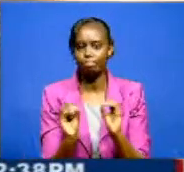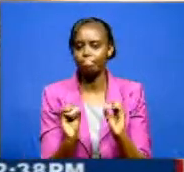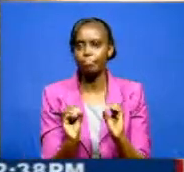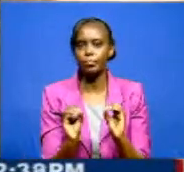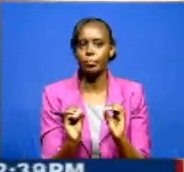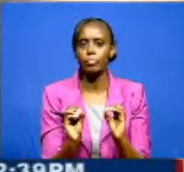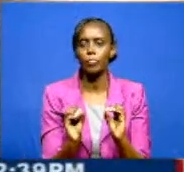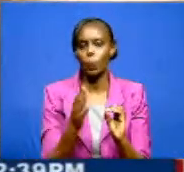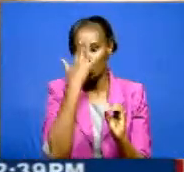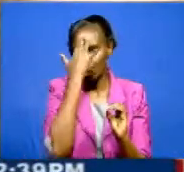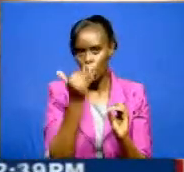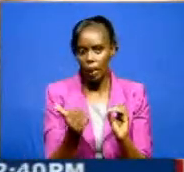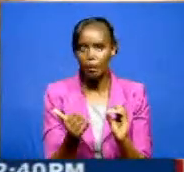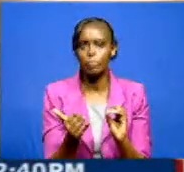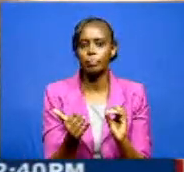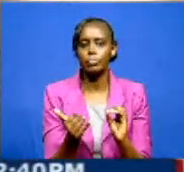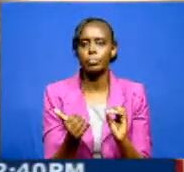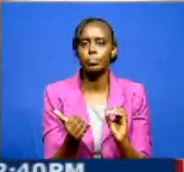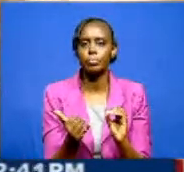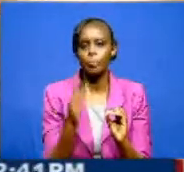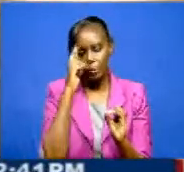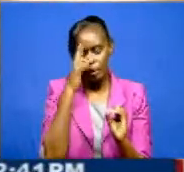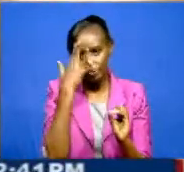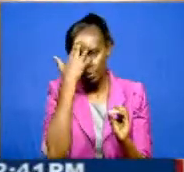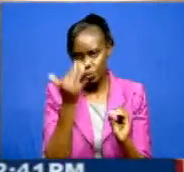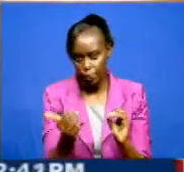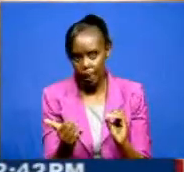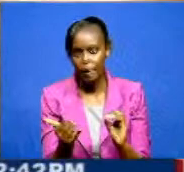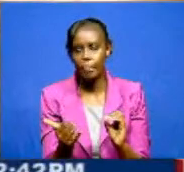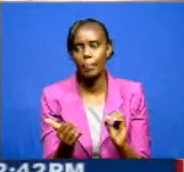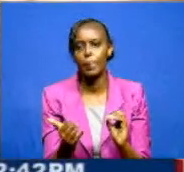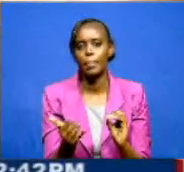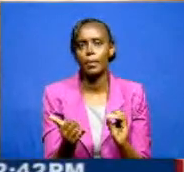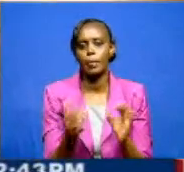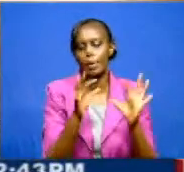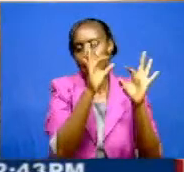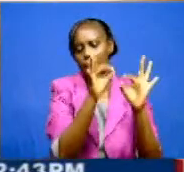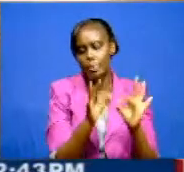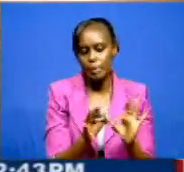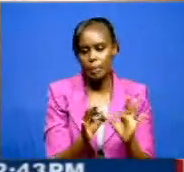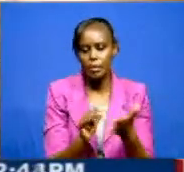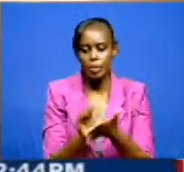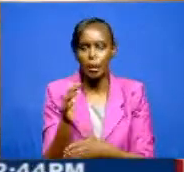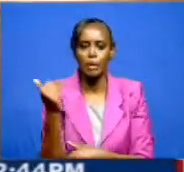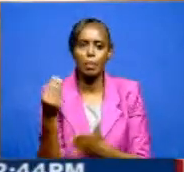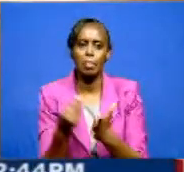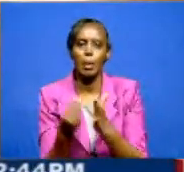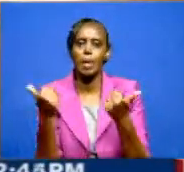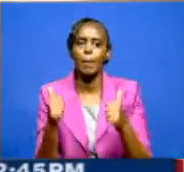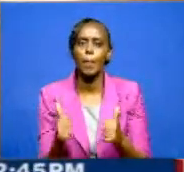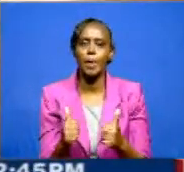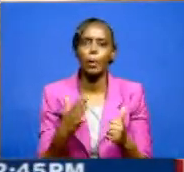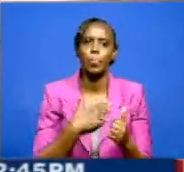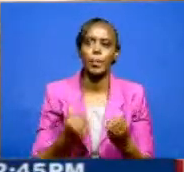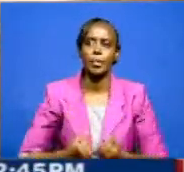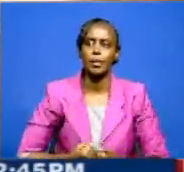entities because of the reason why the Treasury has not sent the money. Otherwise, I